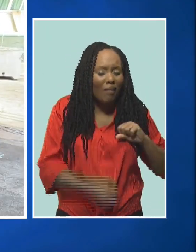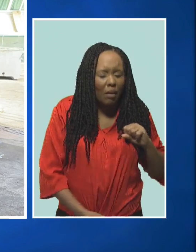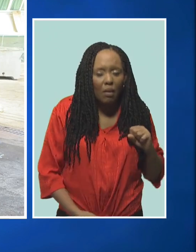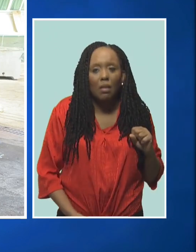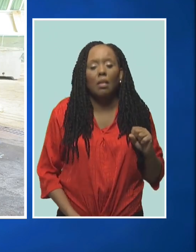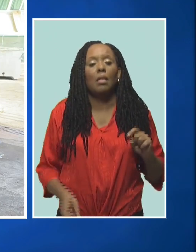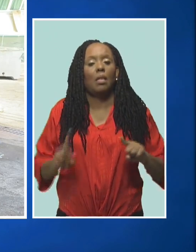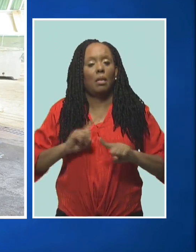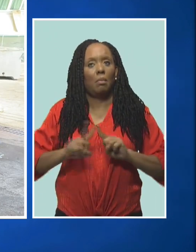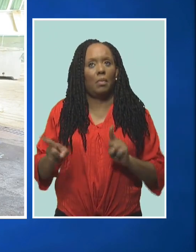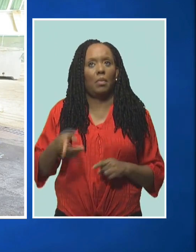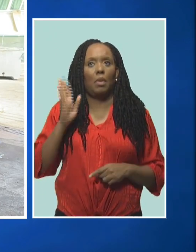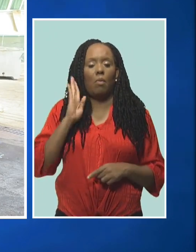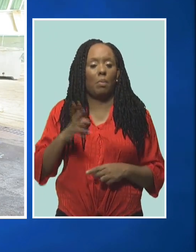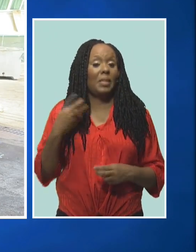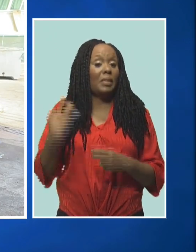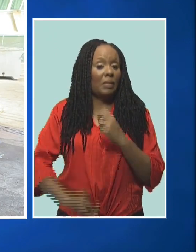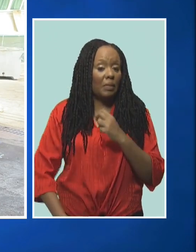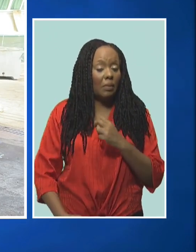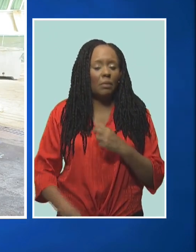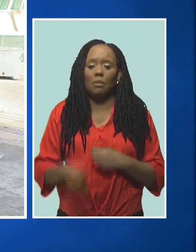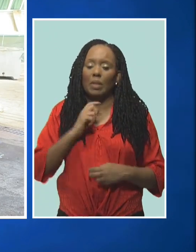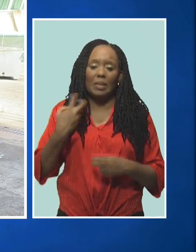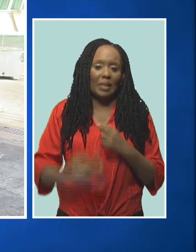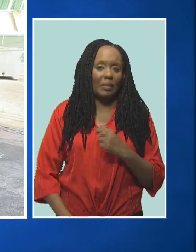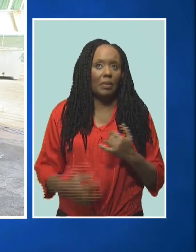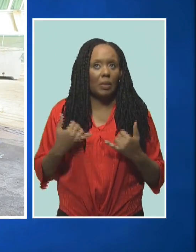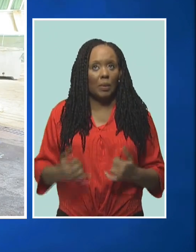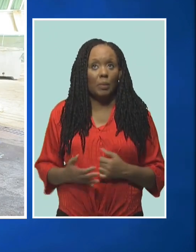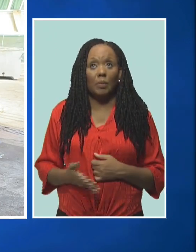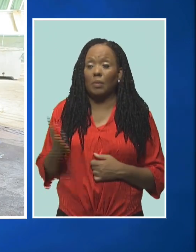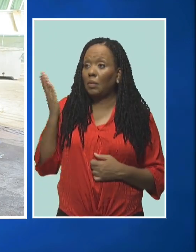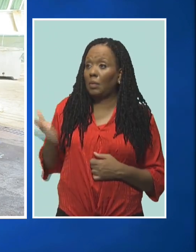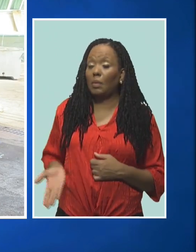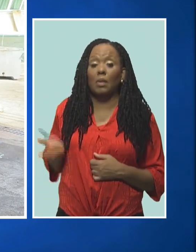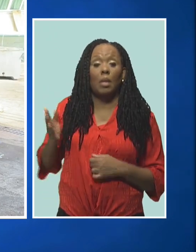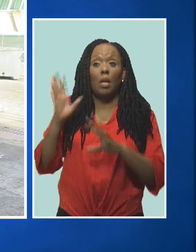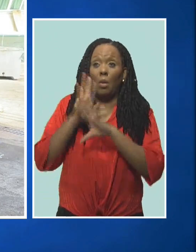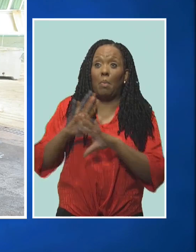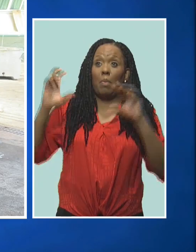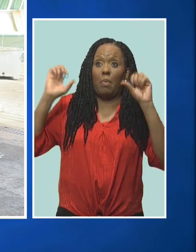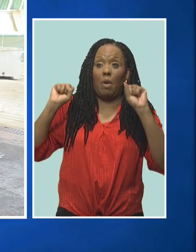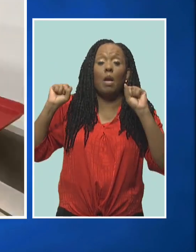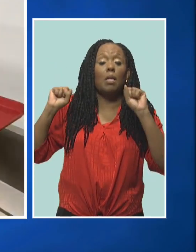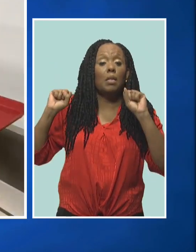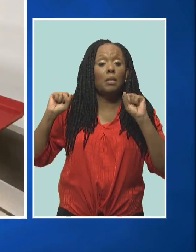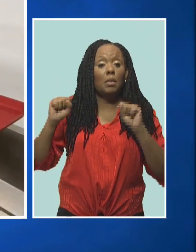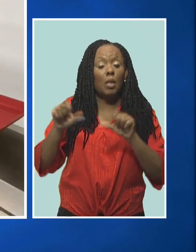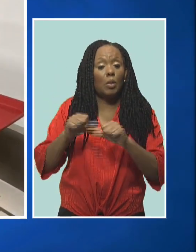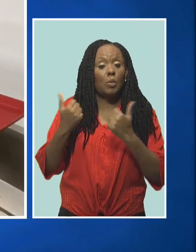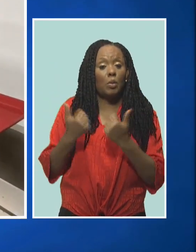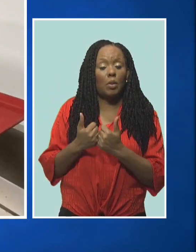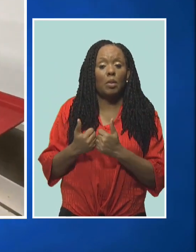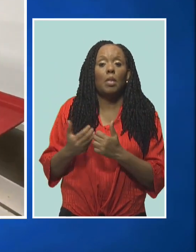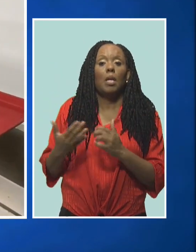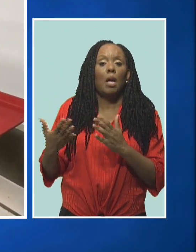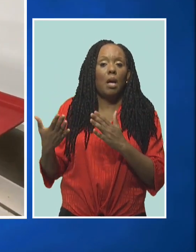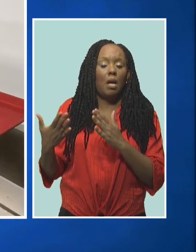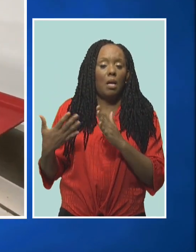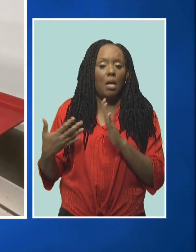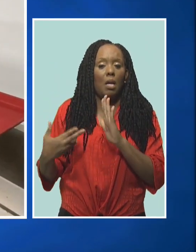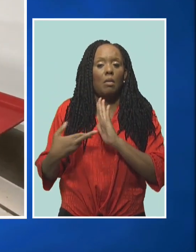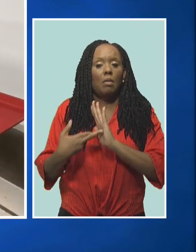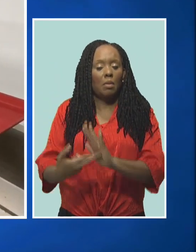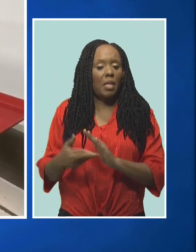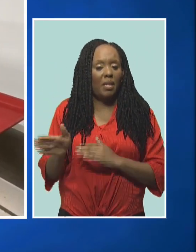going to be more difficult than it is. That's Vernal Nichols, president of Barnufo, the Barbados National Union